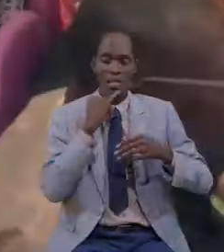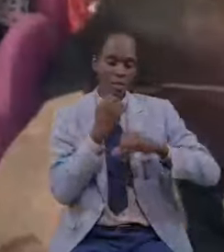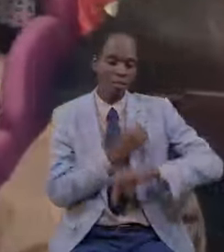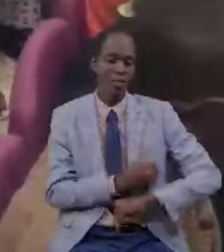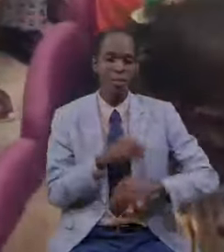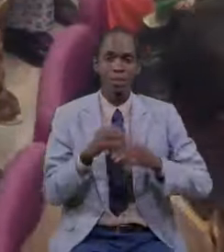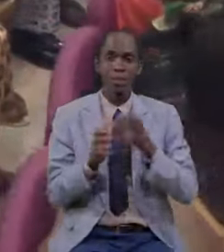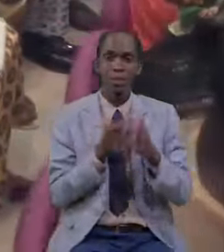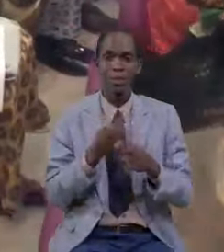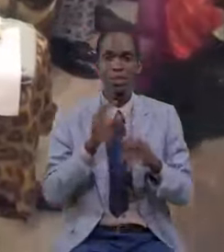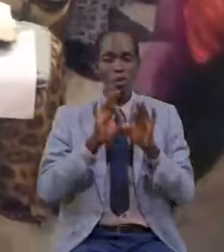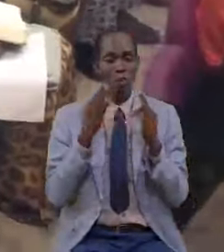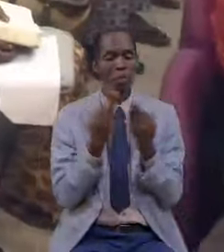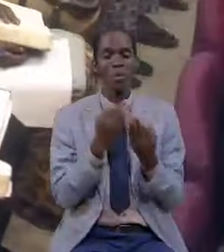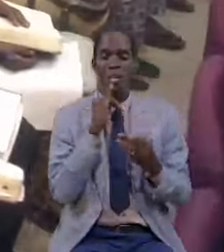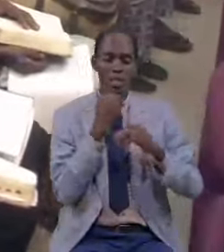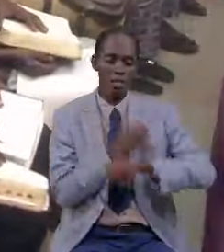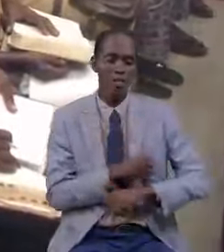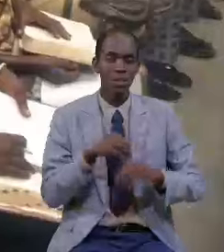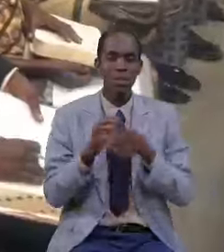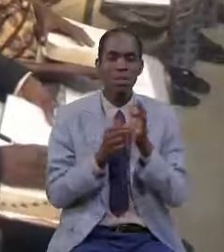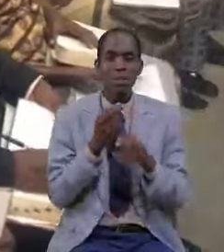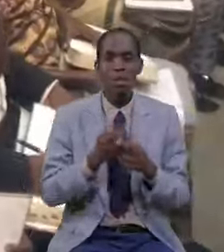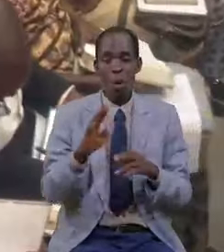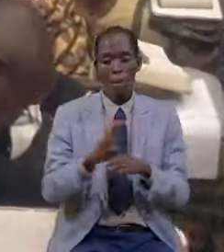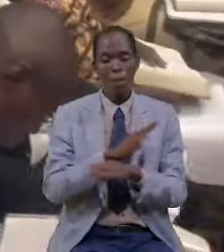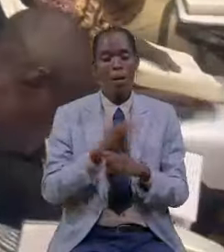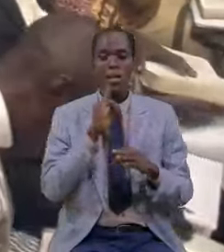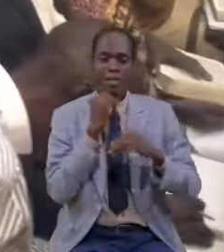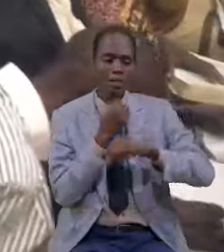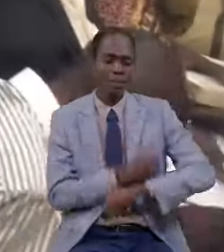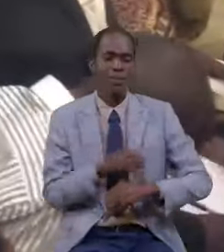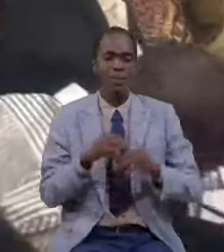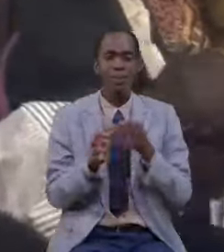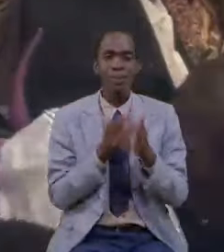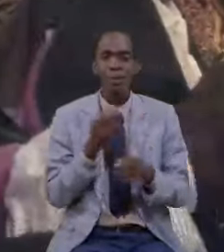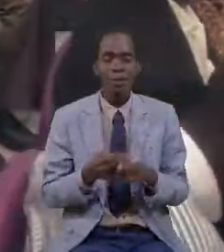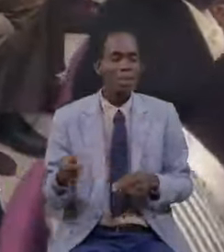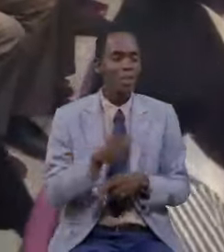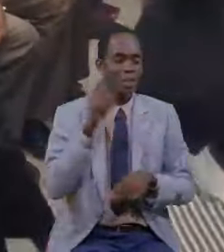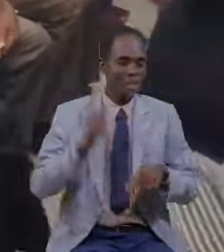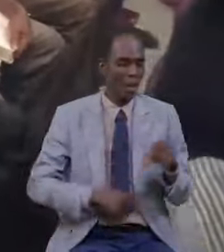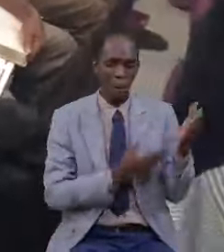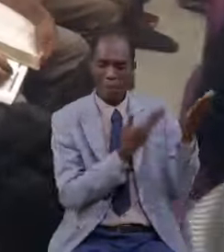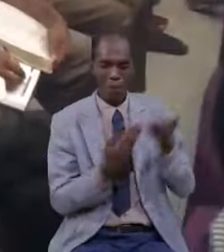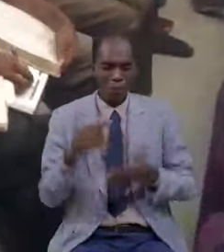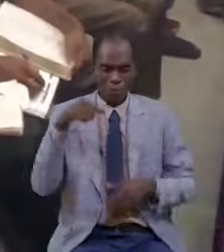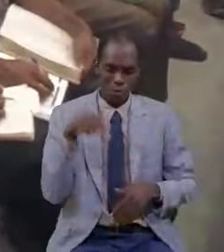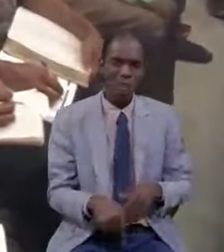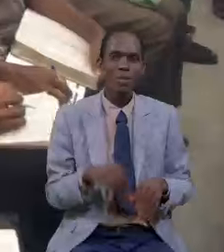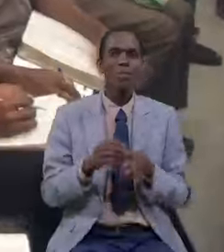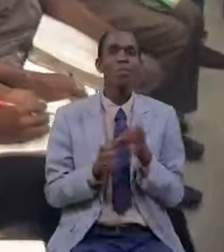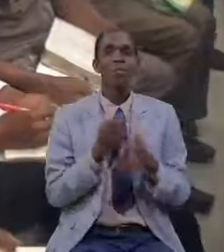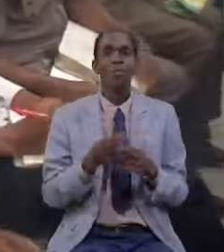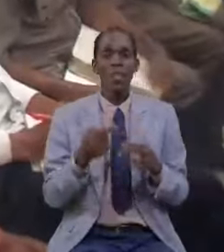secured. Your business secured. They will not bring you down. I said they will